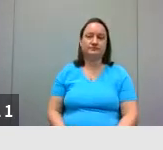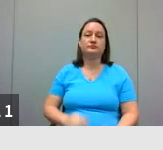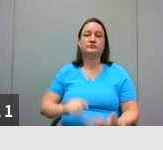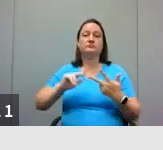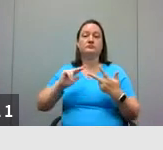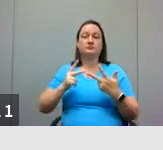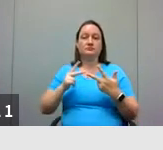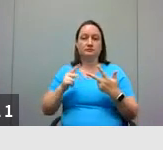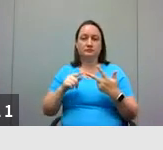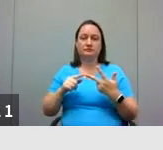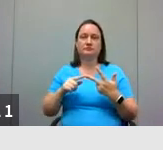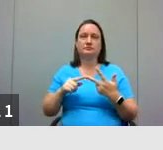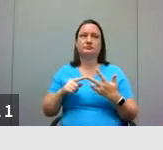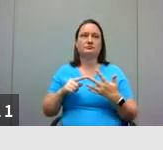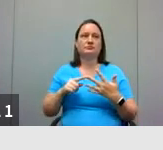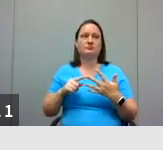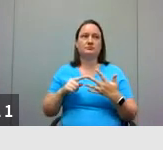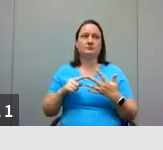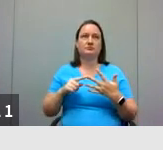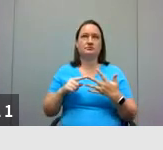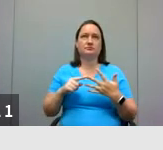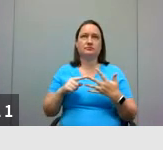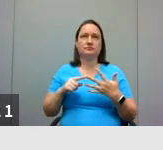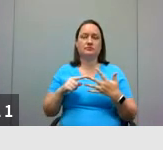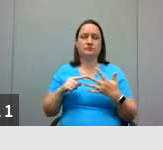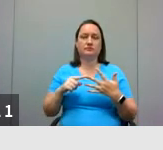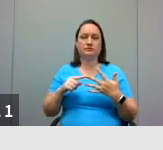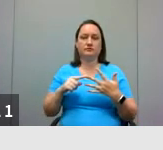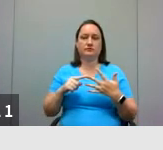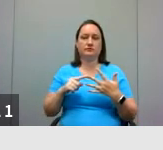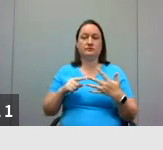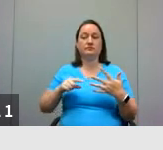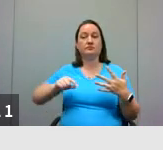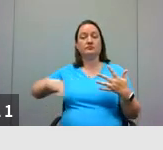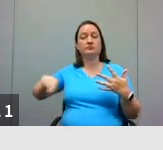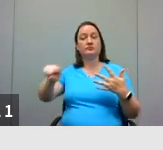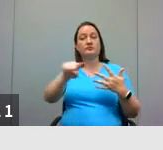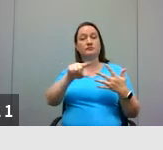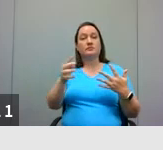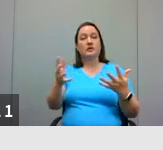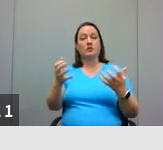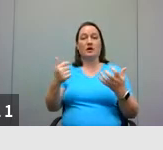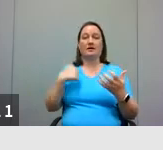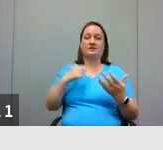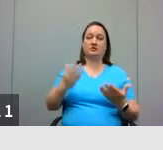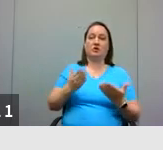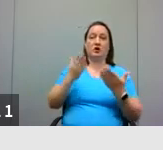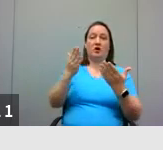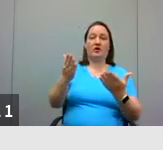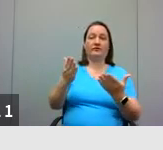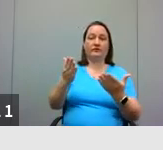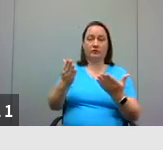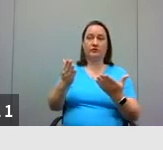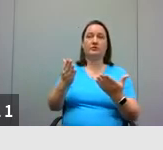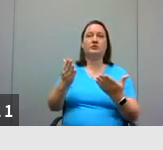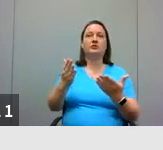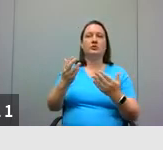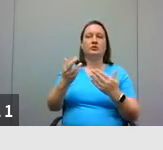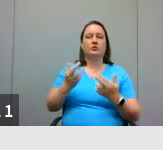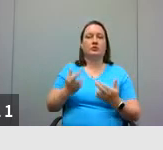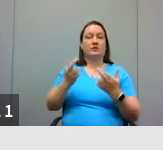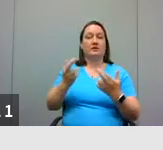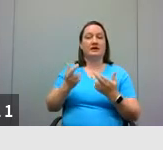Your third recommendation to us is that you wanted to have us offer you all recommendations as